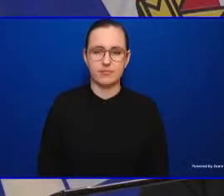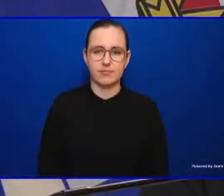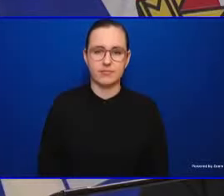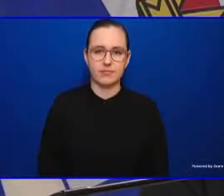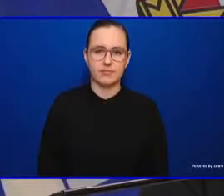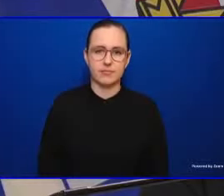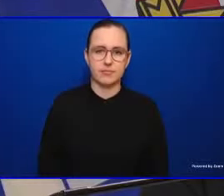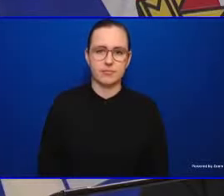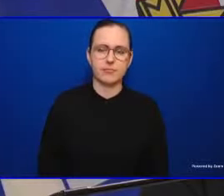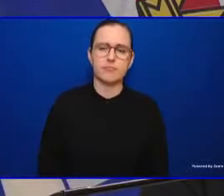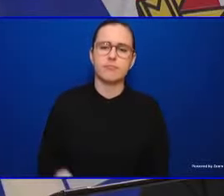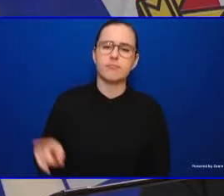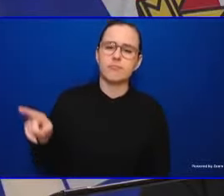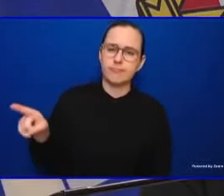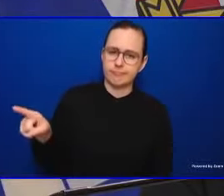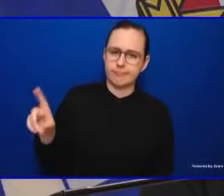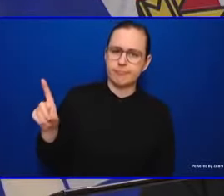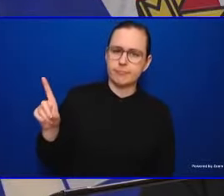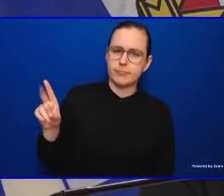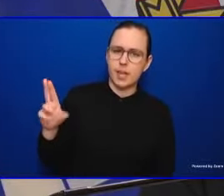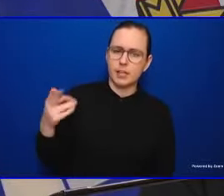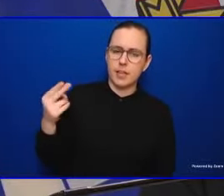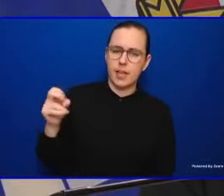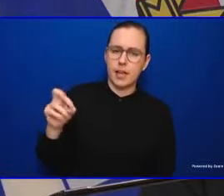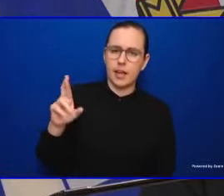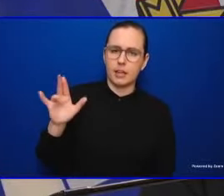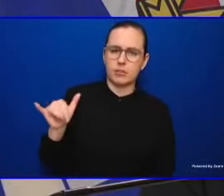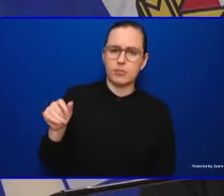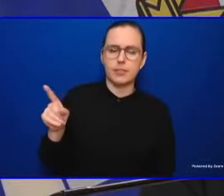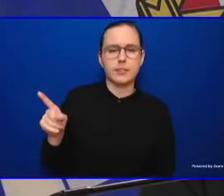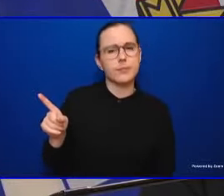changed from last week when you didn't want to